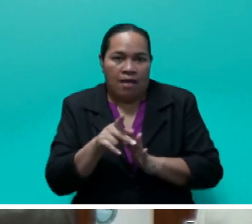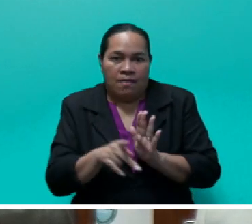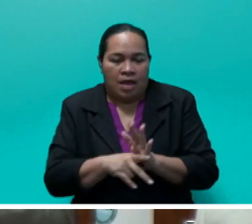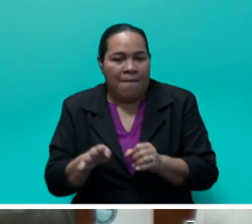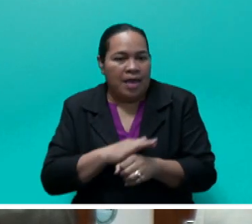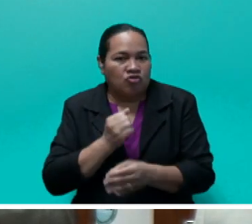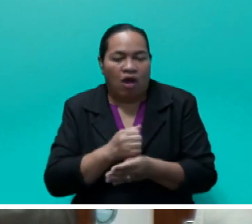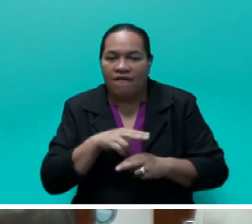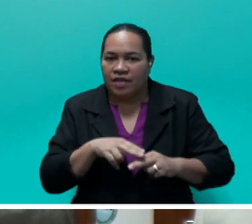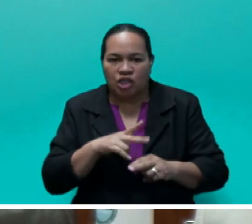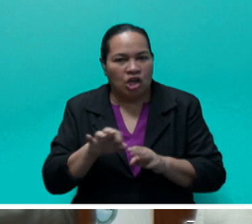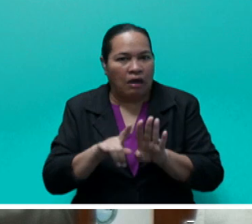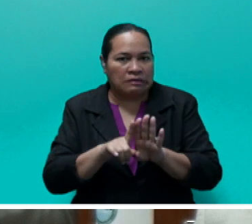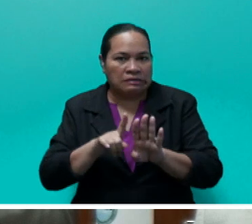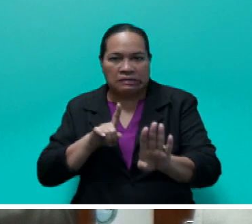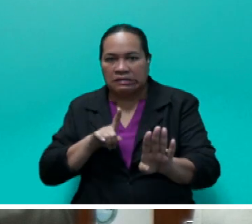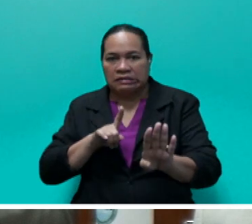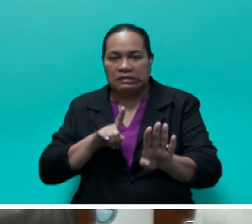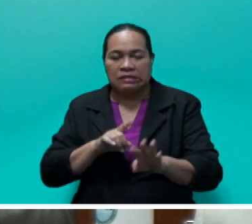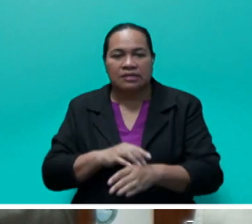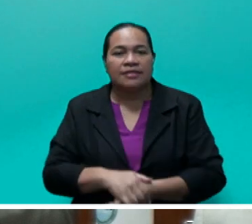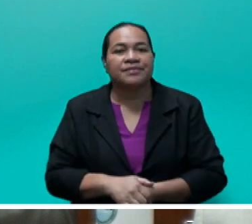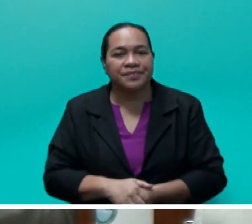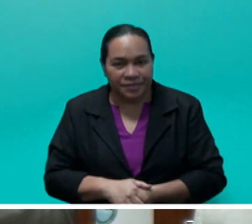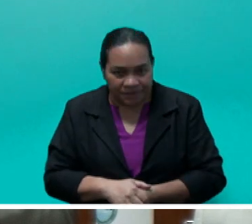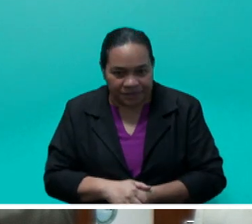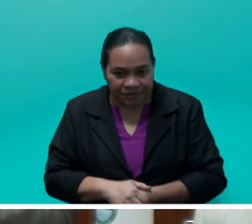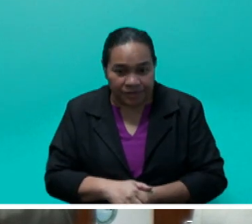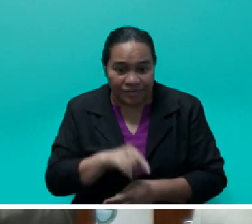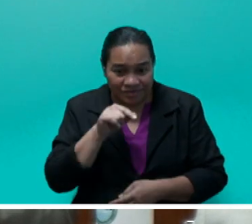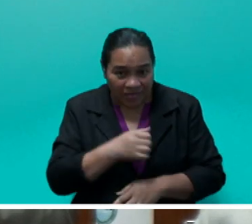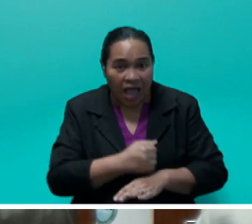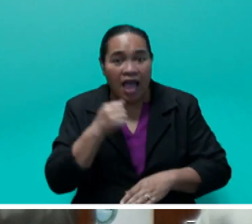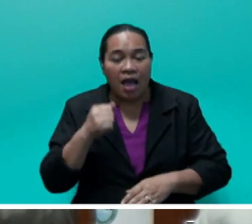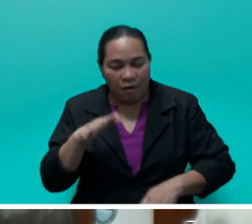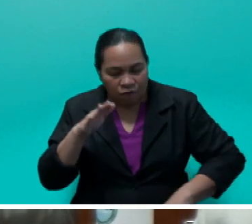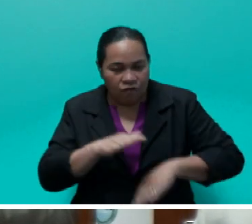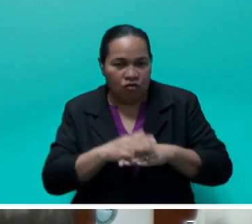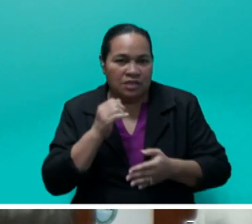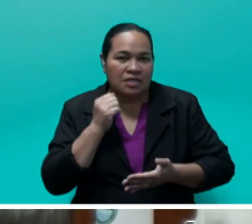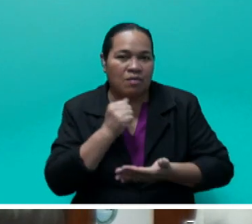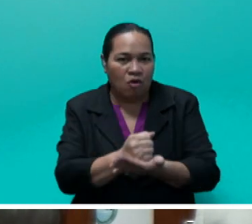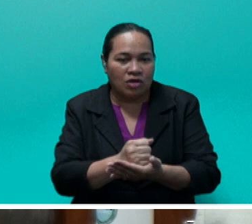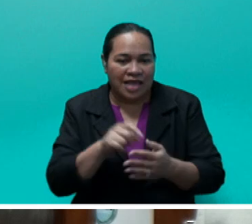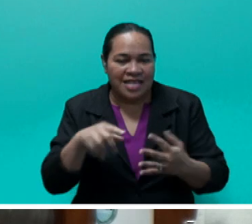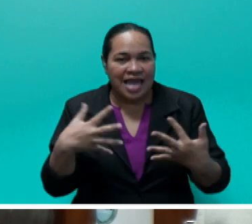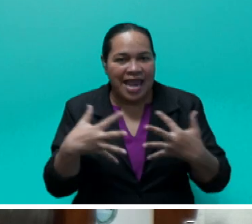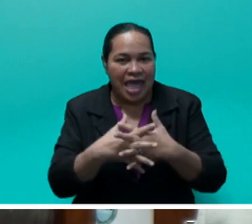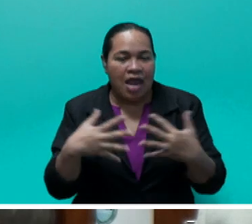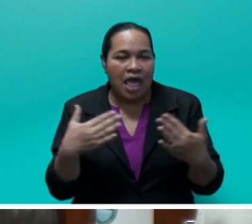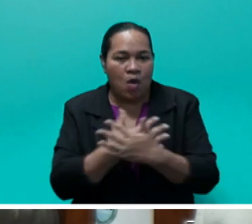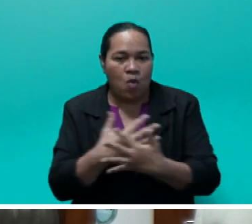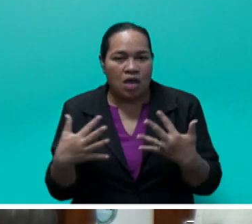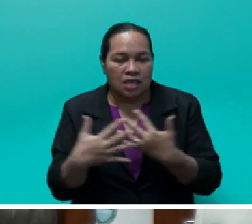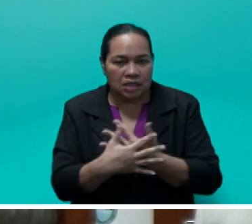behind. Mr. Speaker, sir, the coalition government fully supports our national airlines network